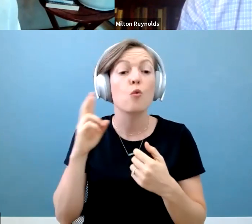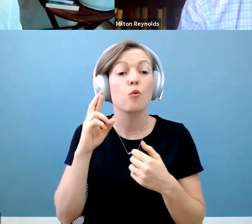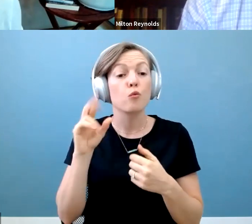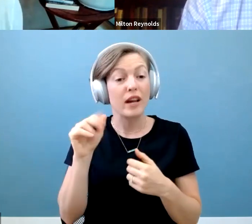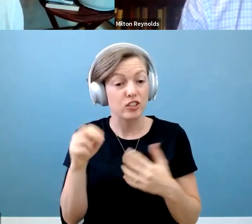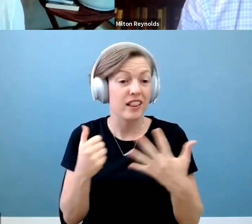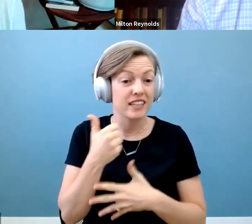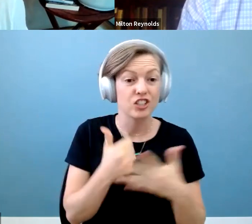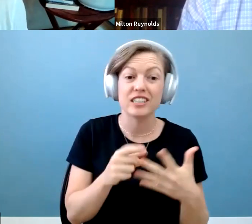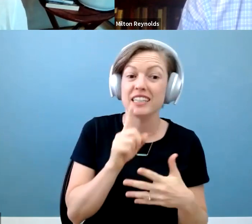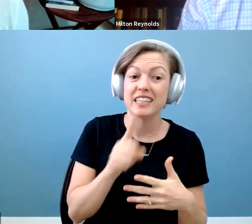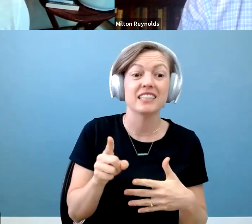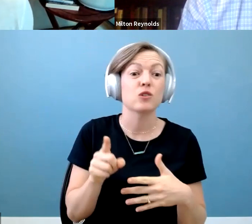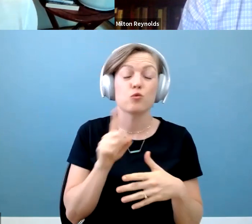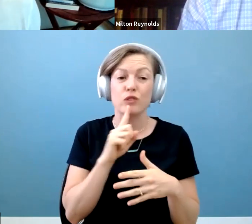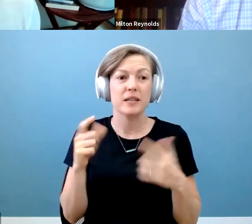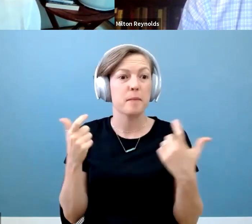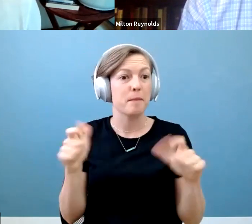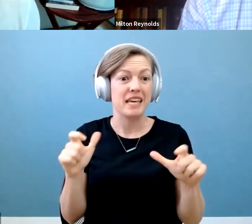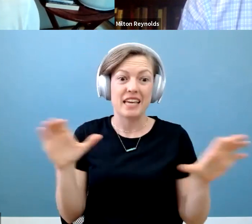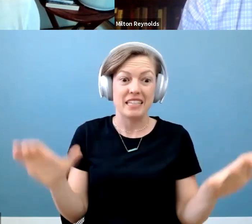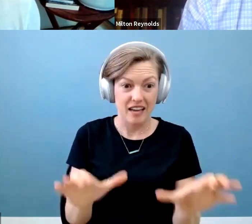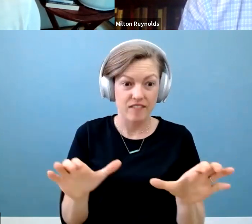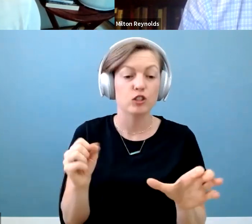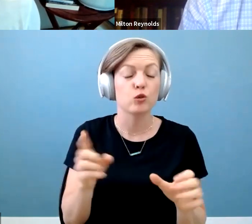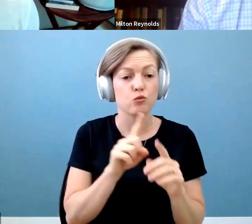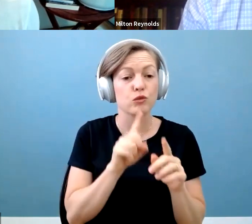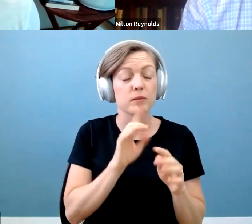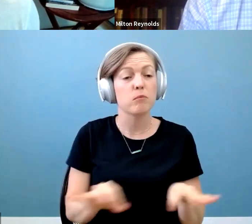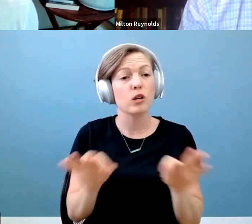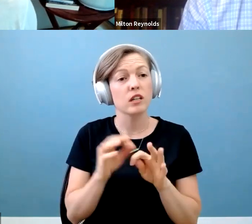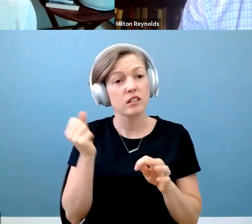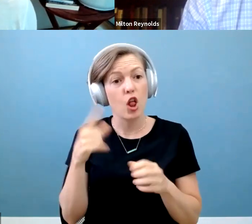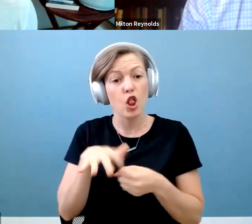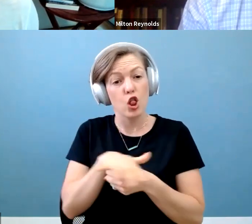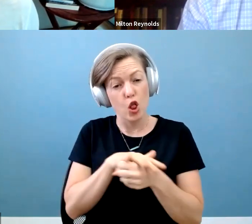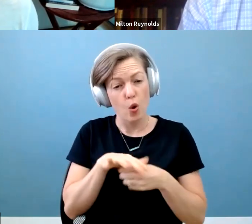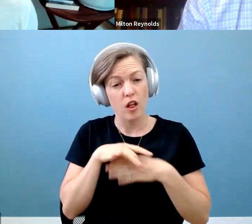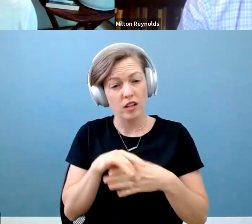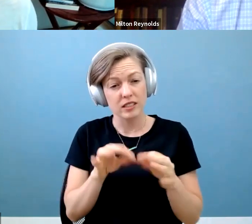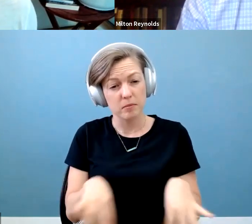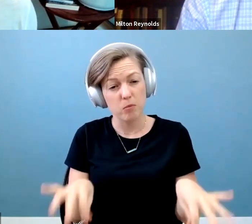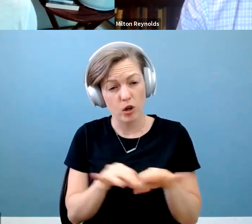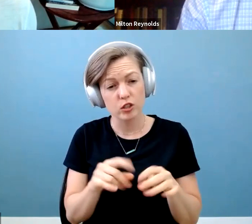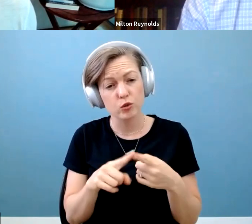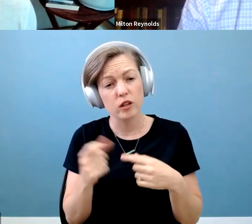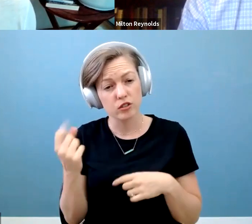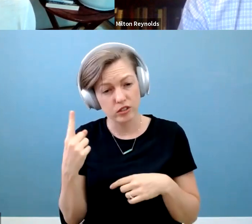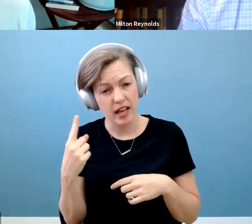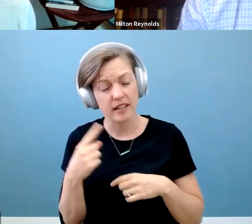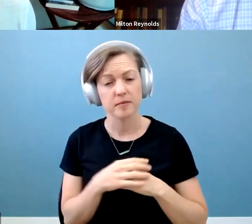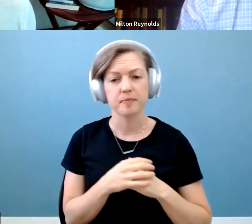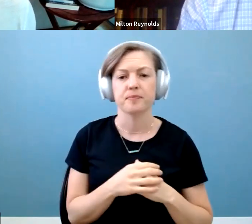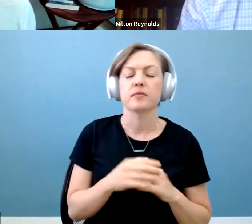context-specific endeavor. And so it's really important to understand that the local context really matters in terms of how we understand it. We should also